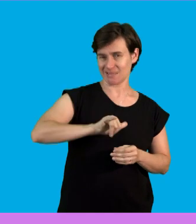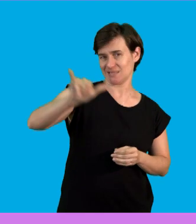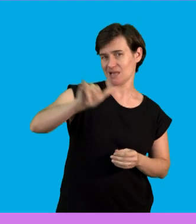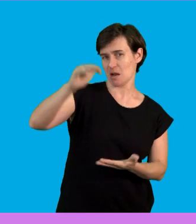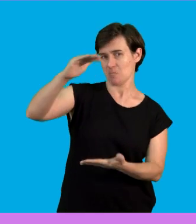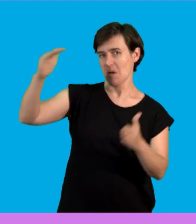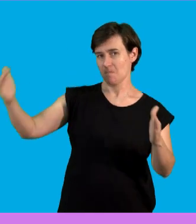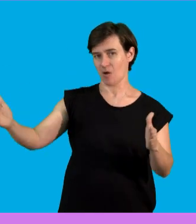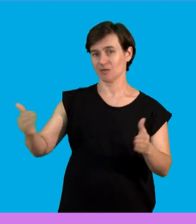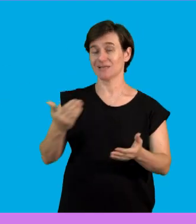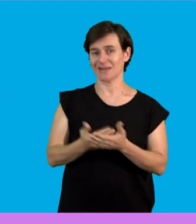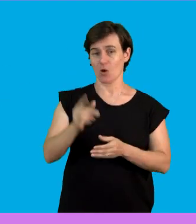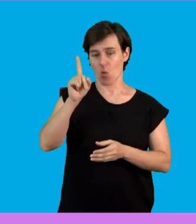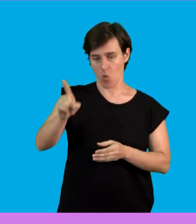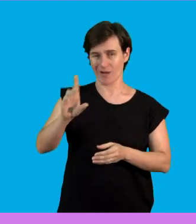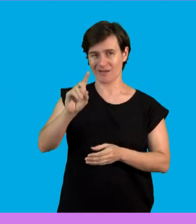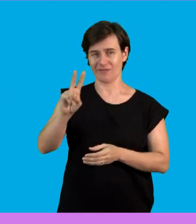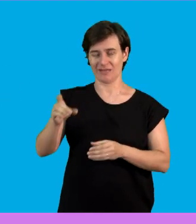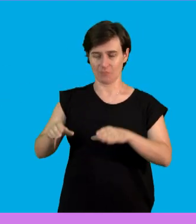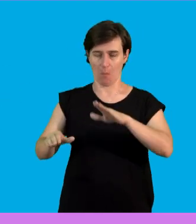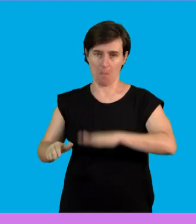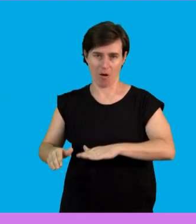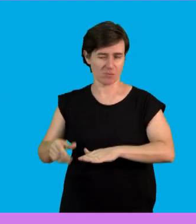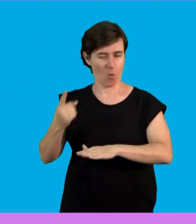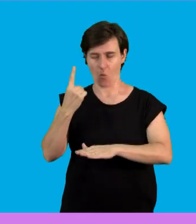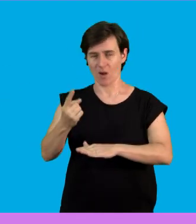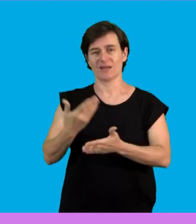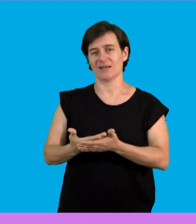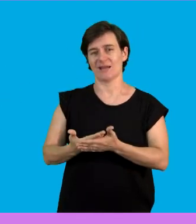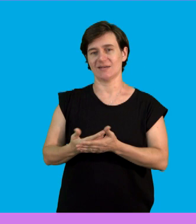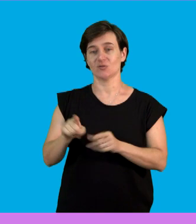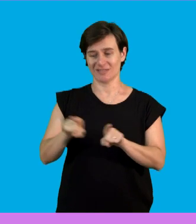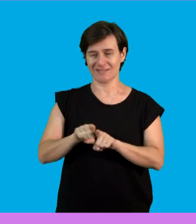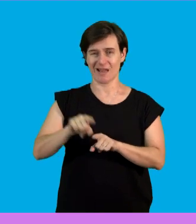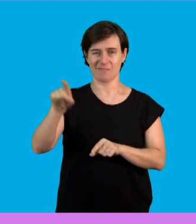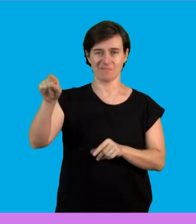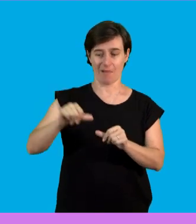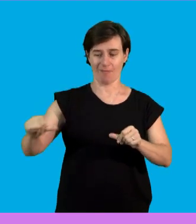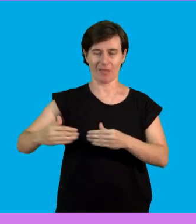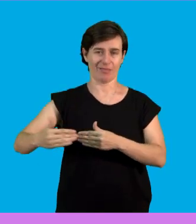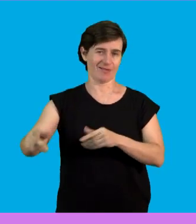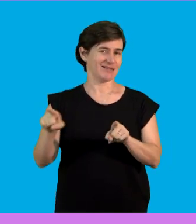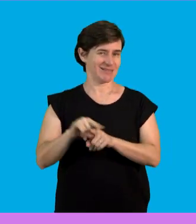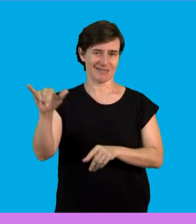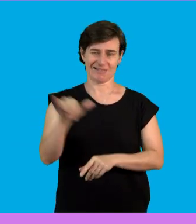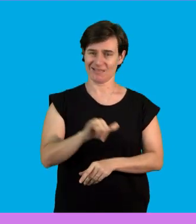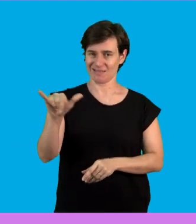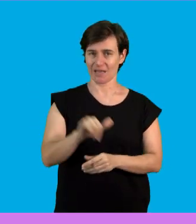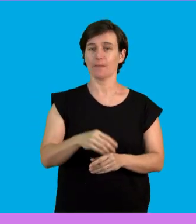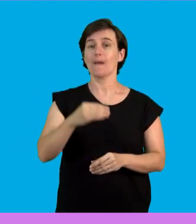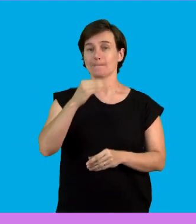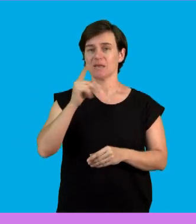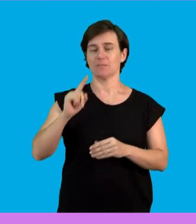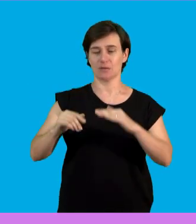one DVD that can go on the base. So they are going to stack them one